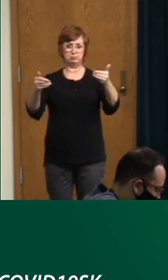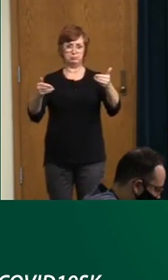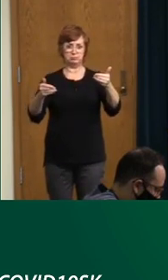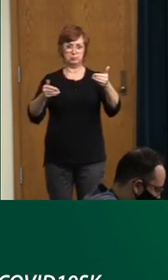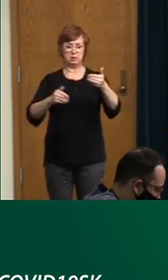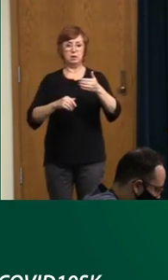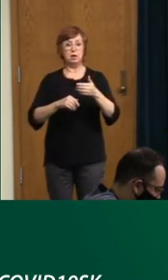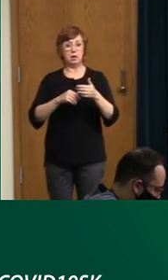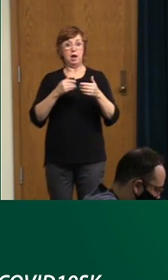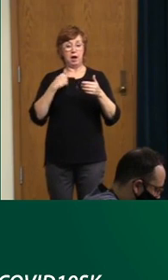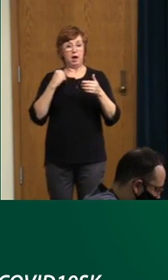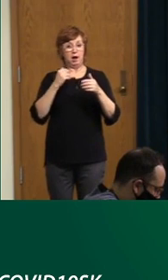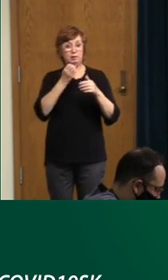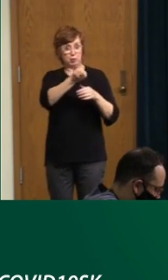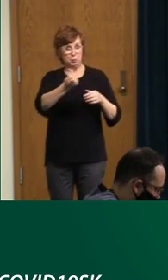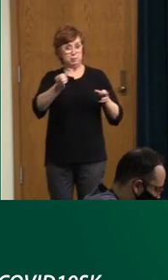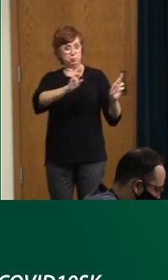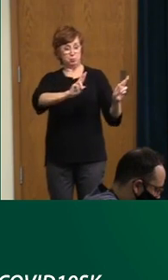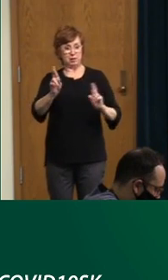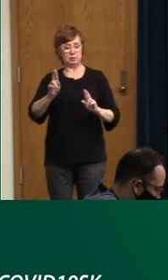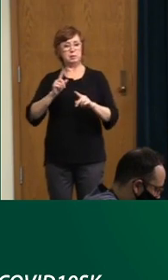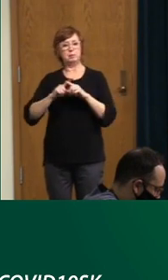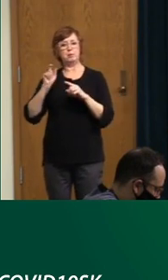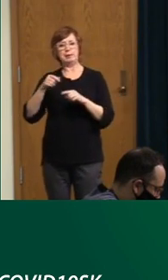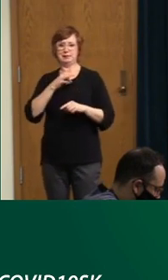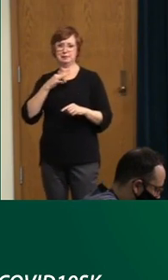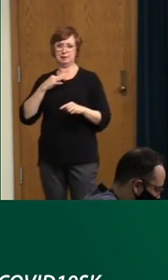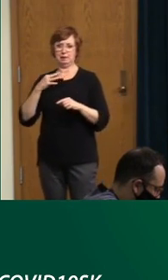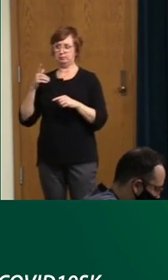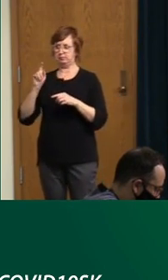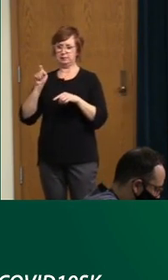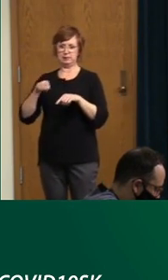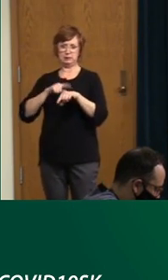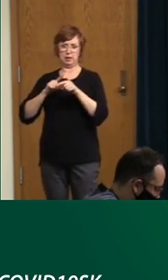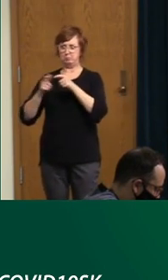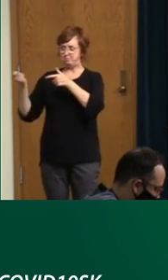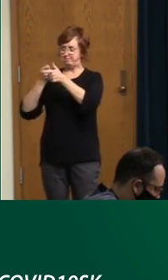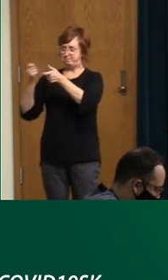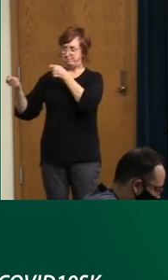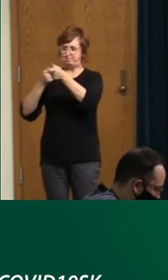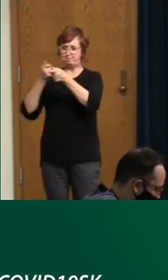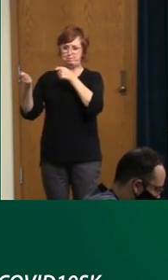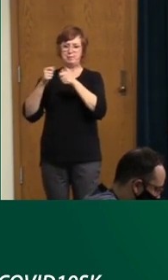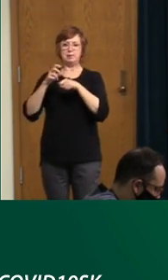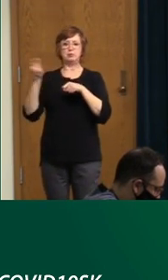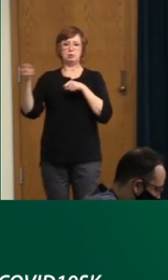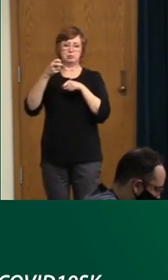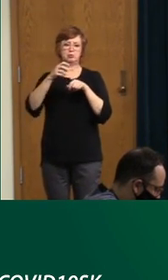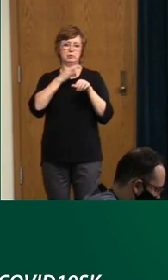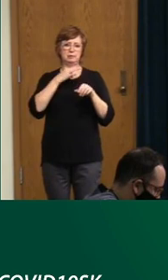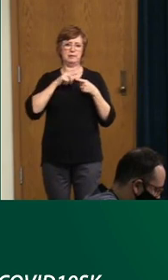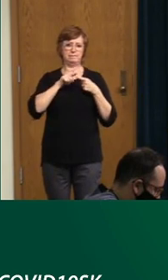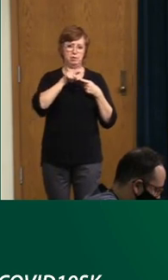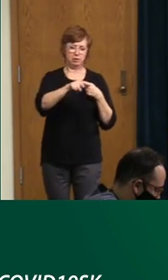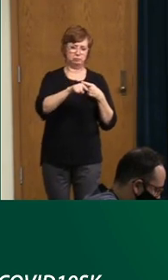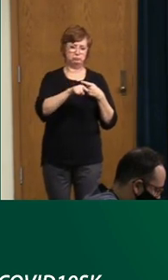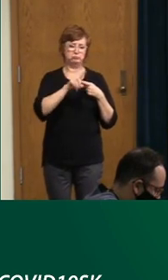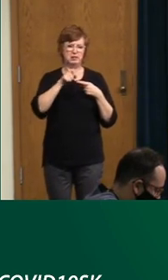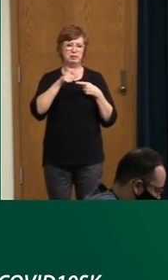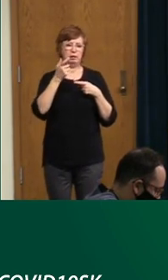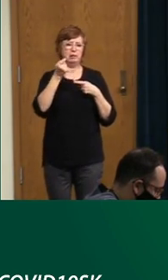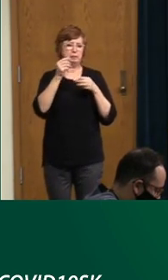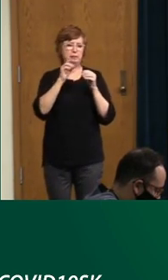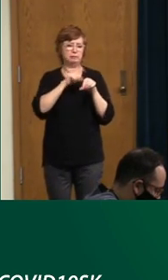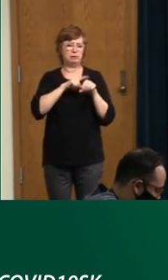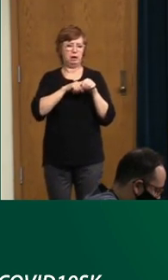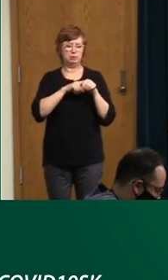pull the individuals out of the current hospital system to be able to put them in the field hospital to be able to do that. So